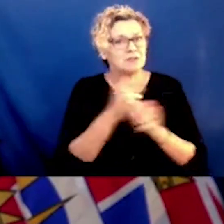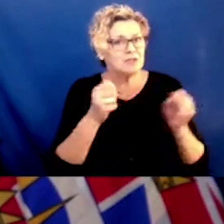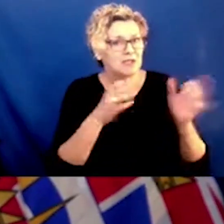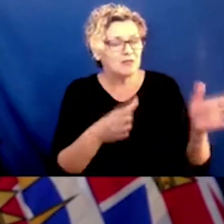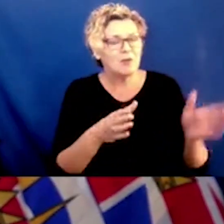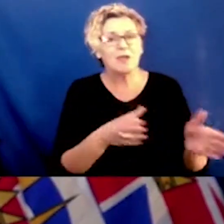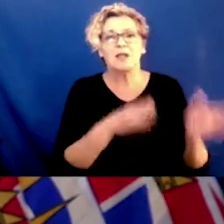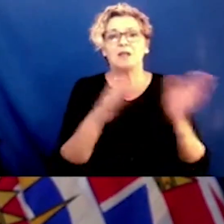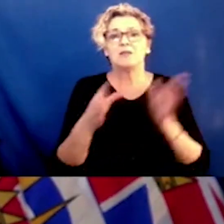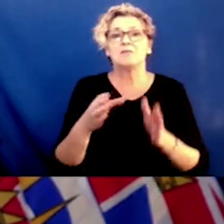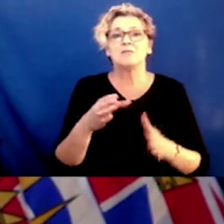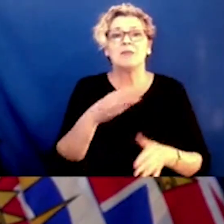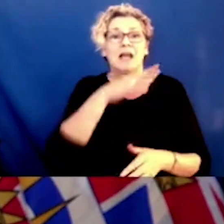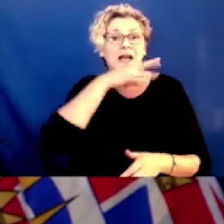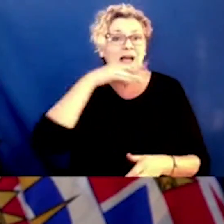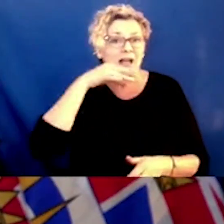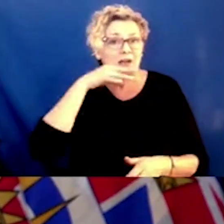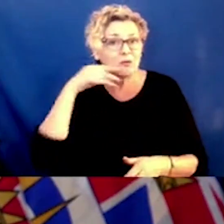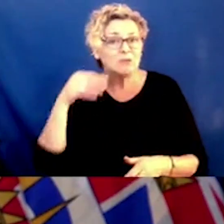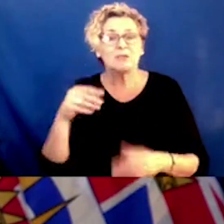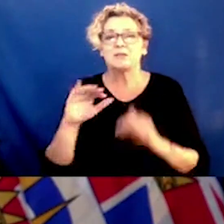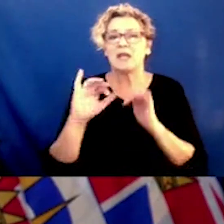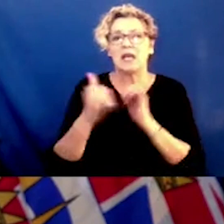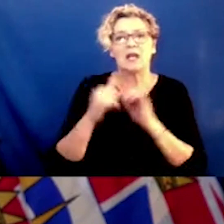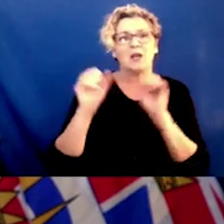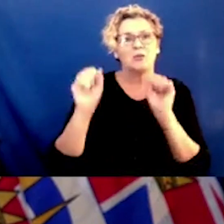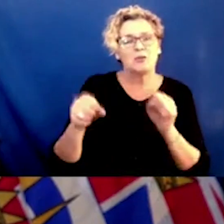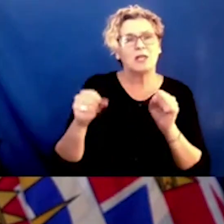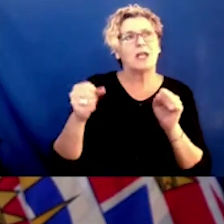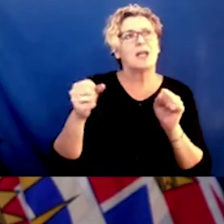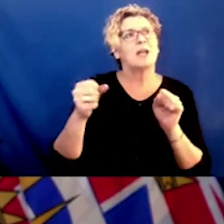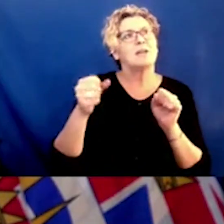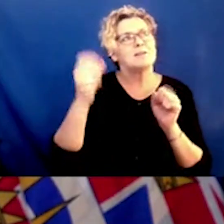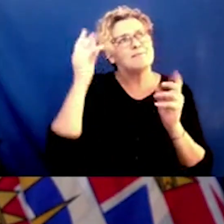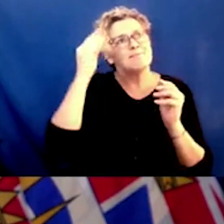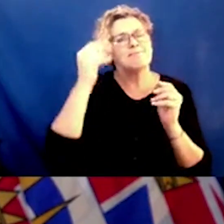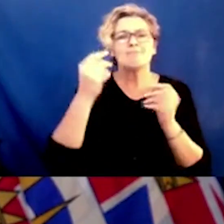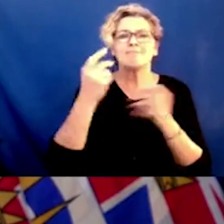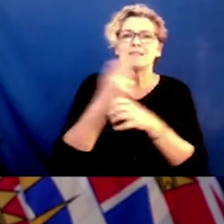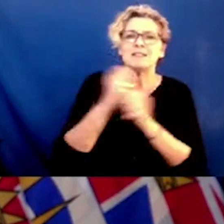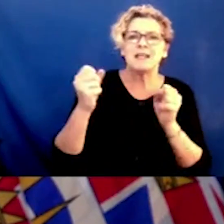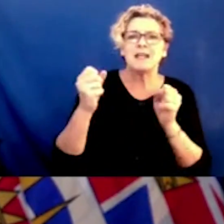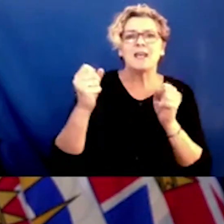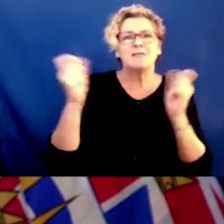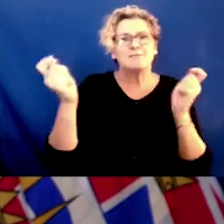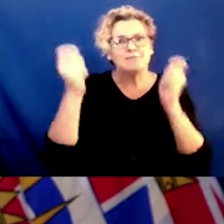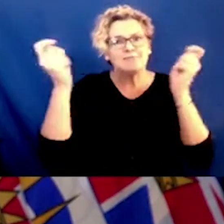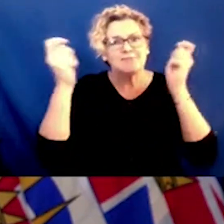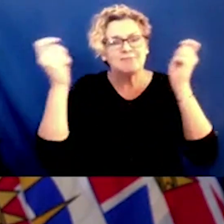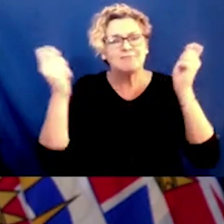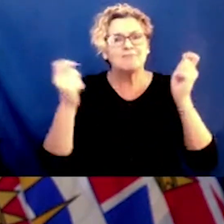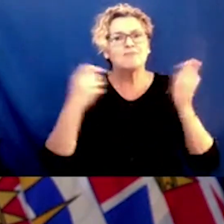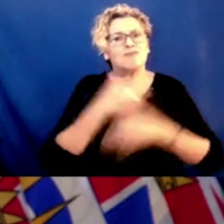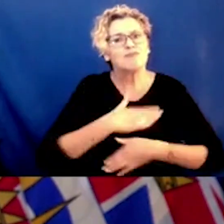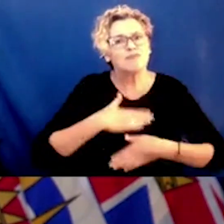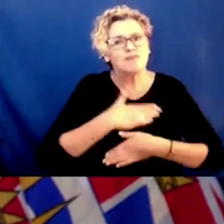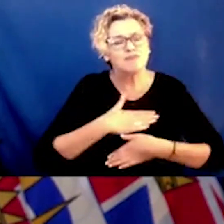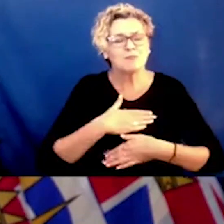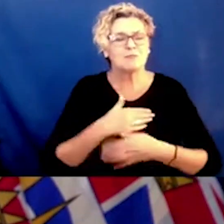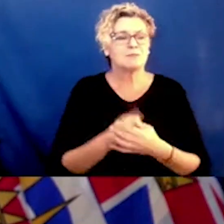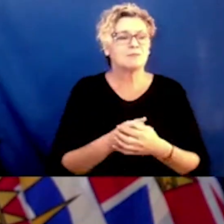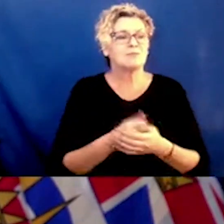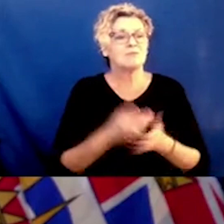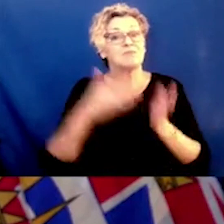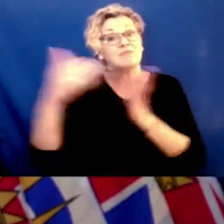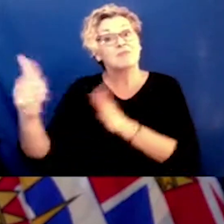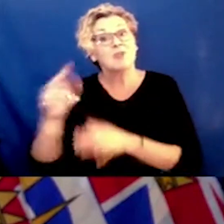celebrations is now available on the BC CDC website, and it talks about Thanksgiving. It also talks about some other